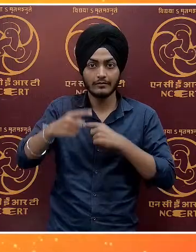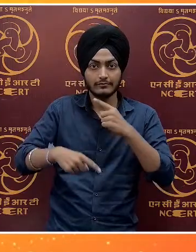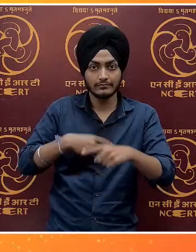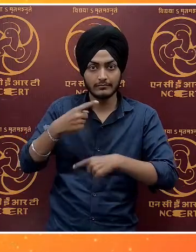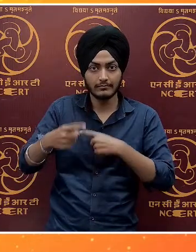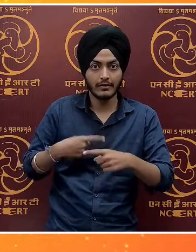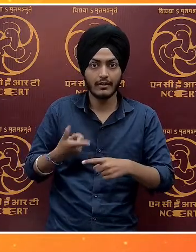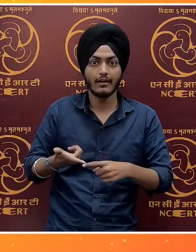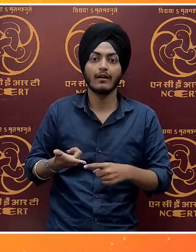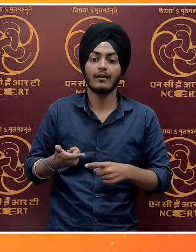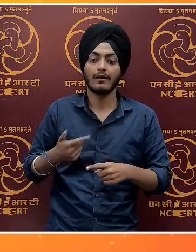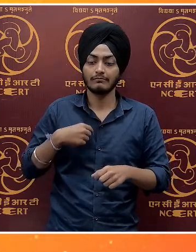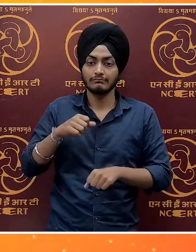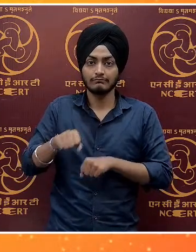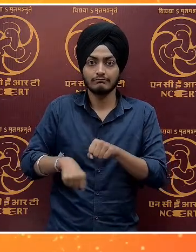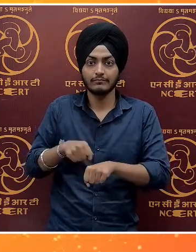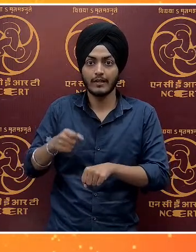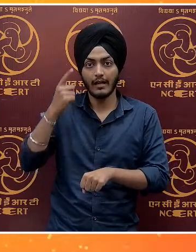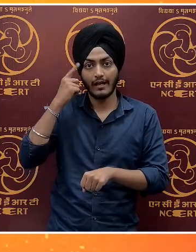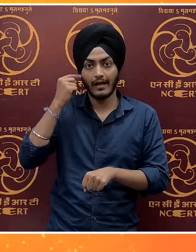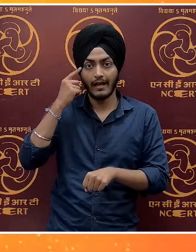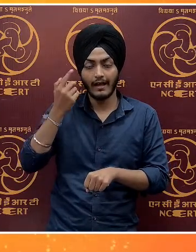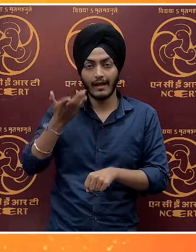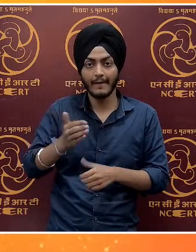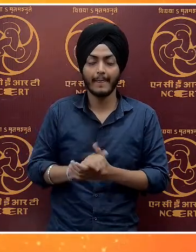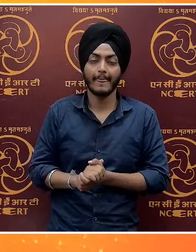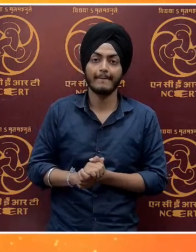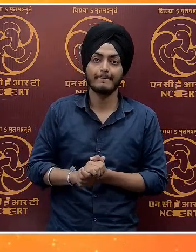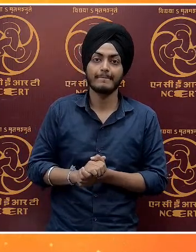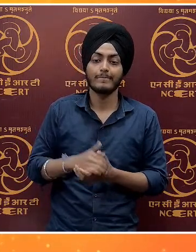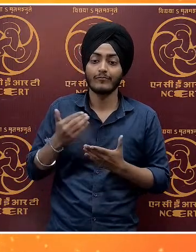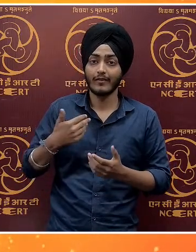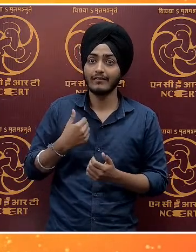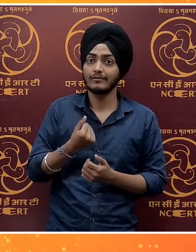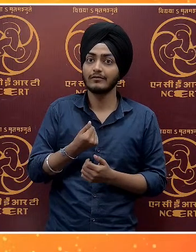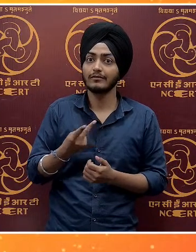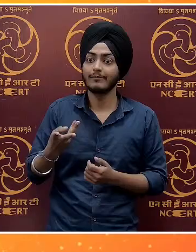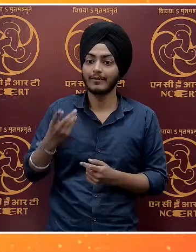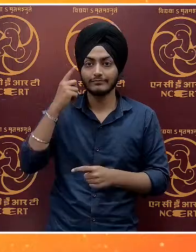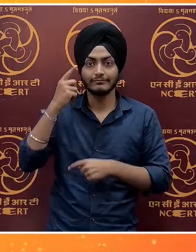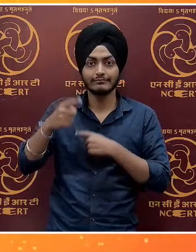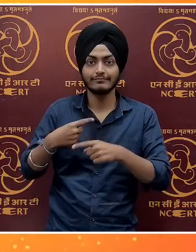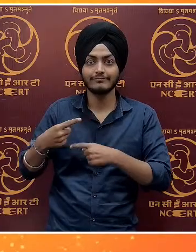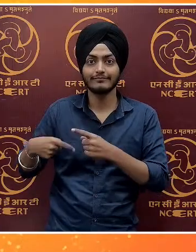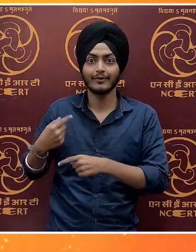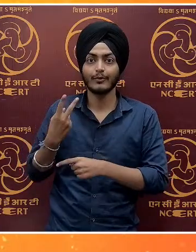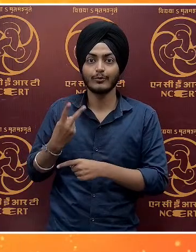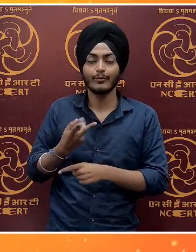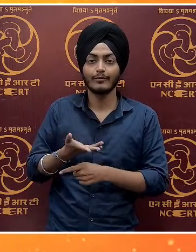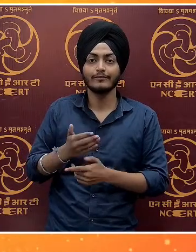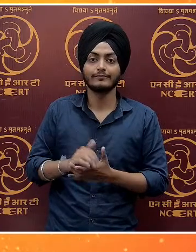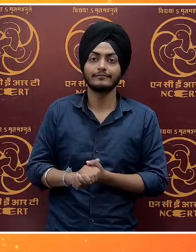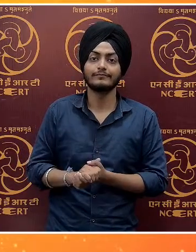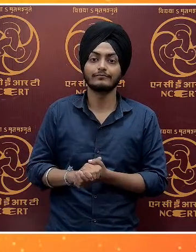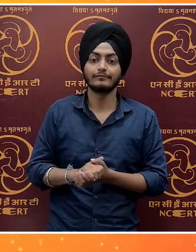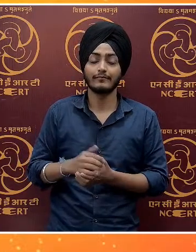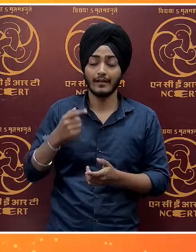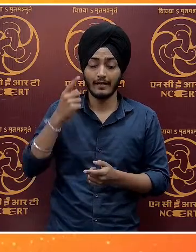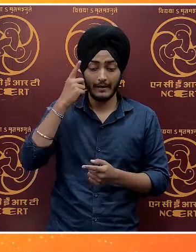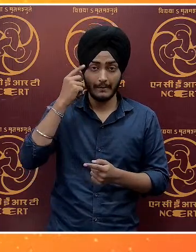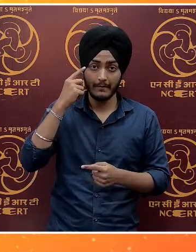black. The tires, which we were talking about, the number is 2 and the color of the tire